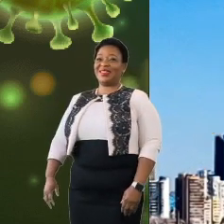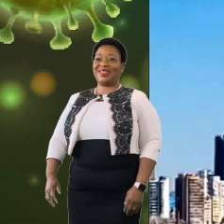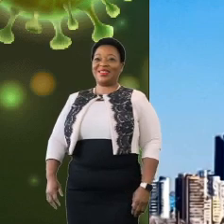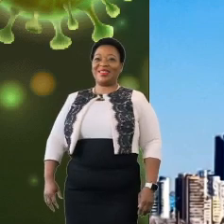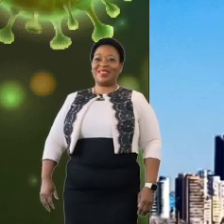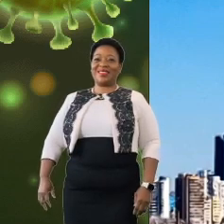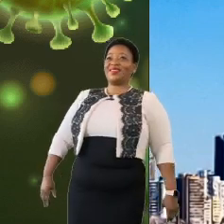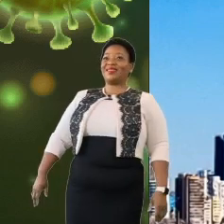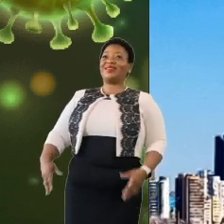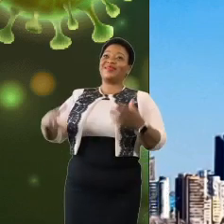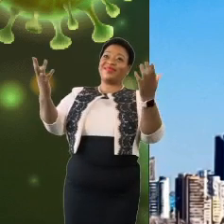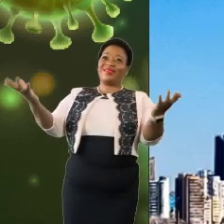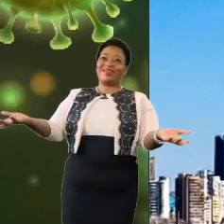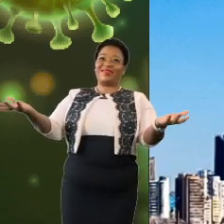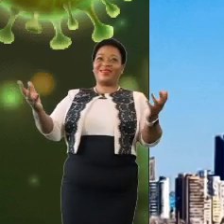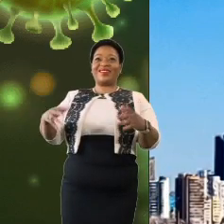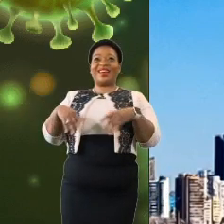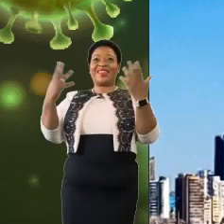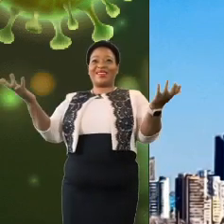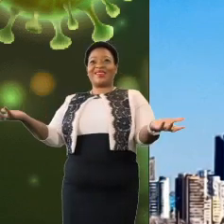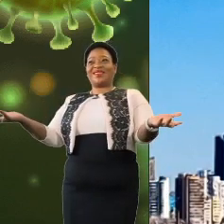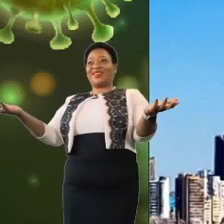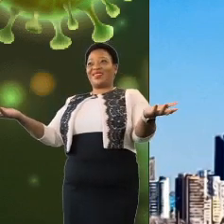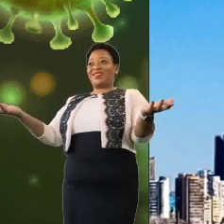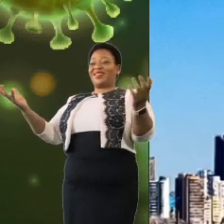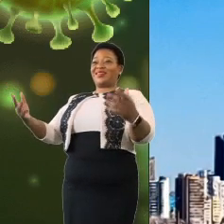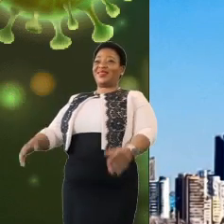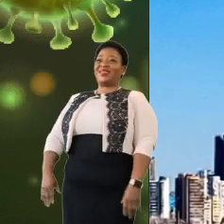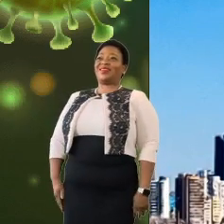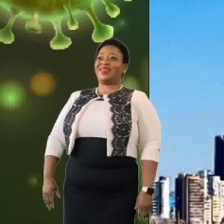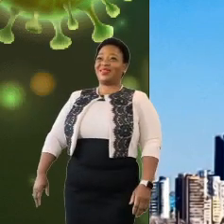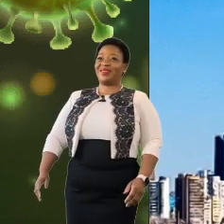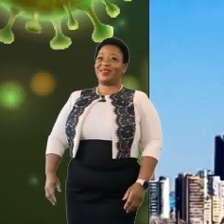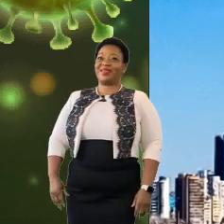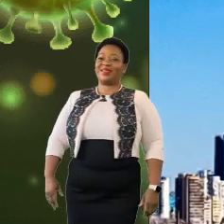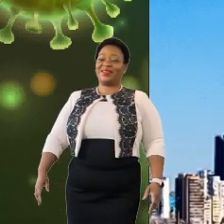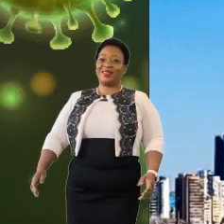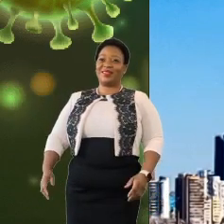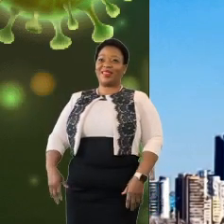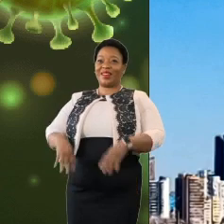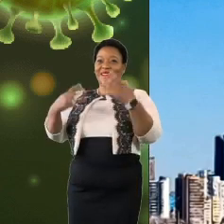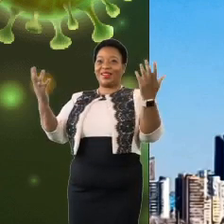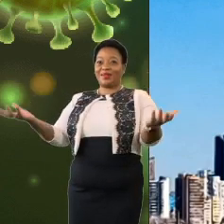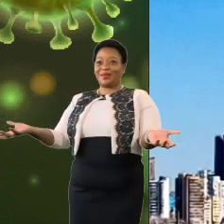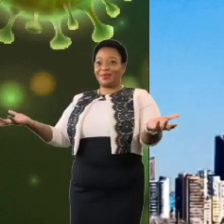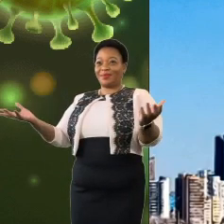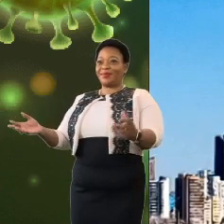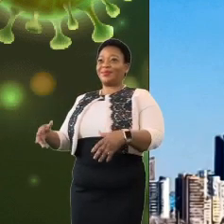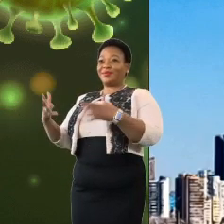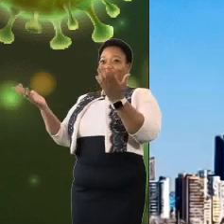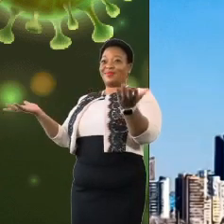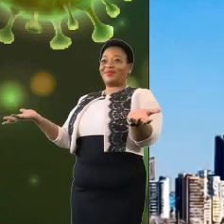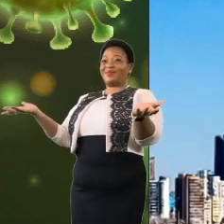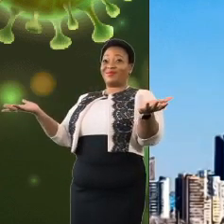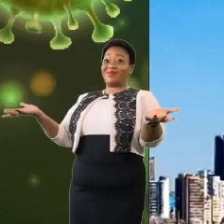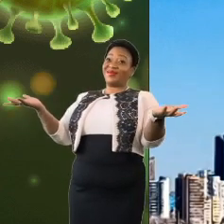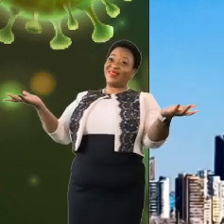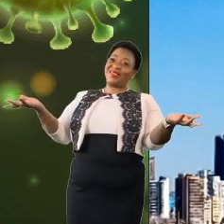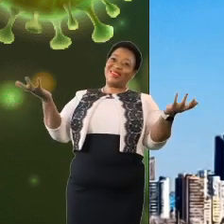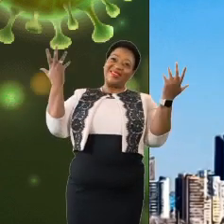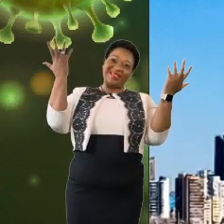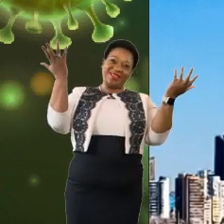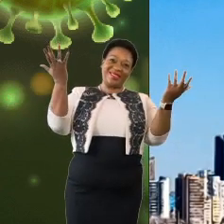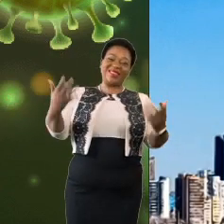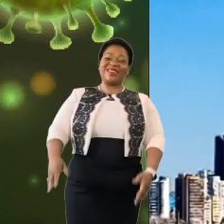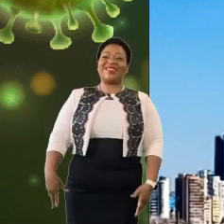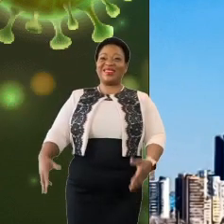as the creation of jobs. So in essence, that in summary is an introduction on the